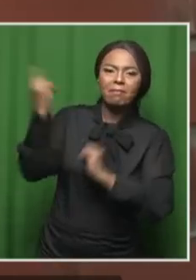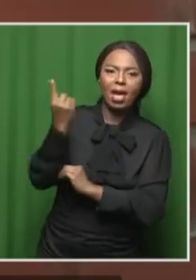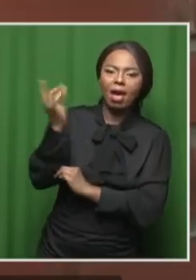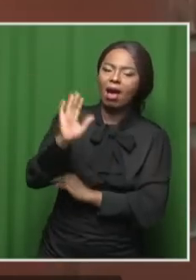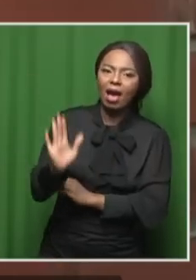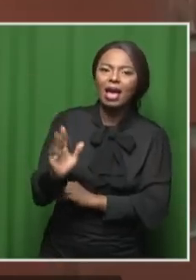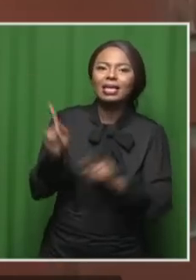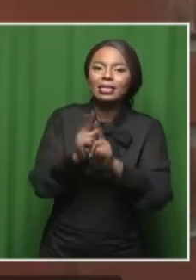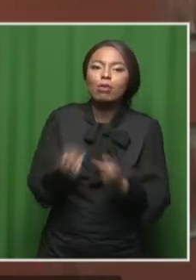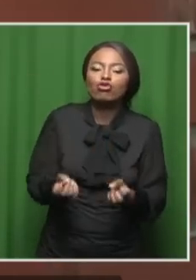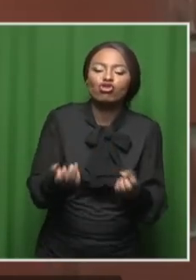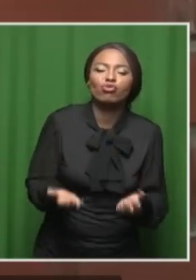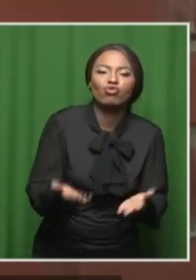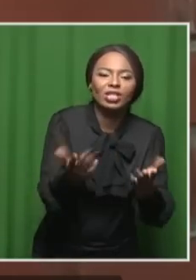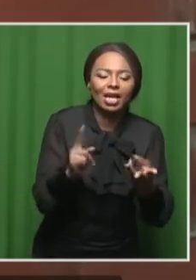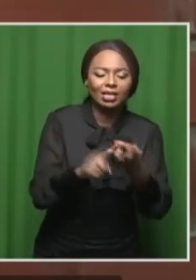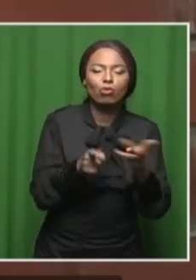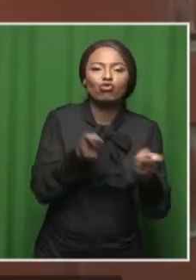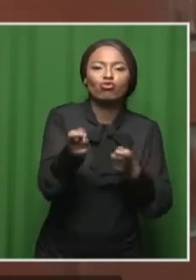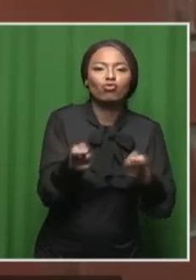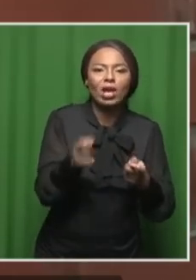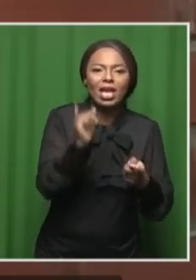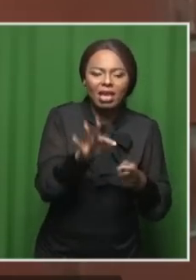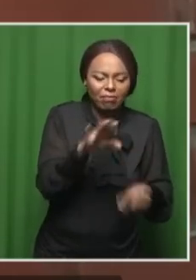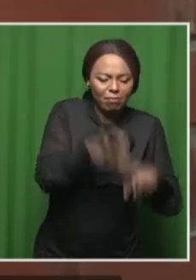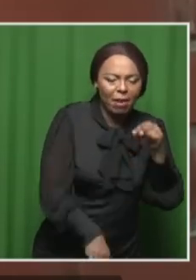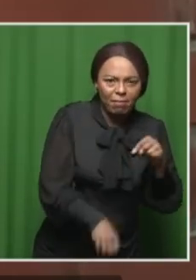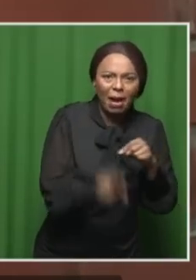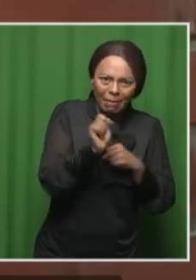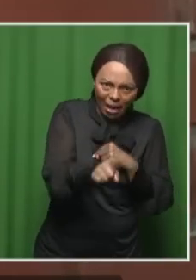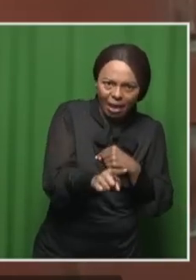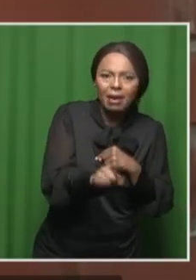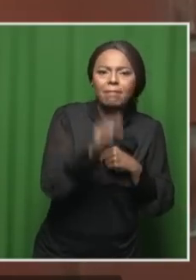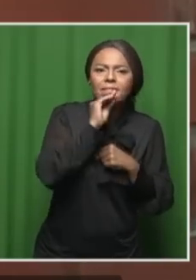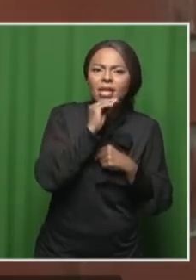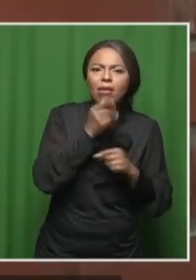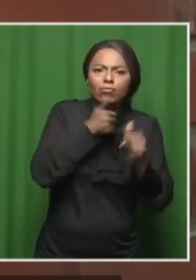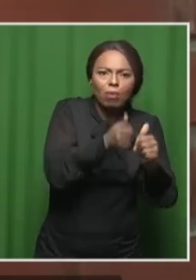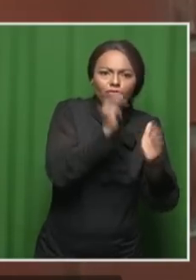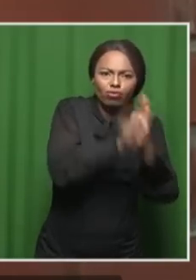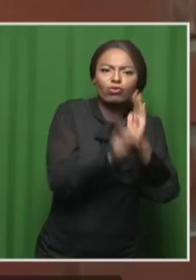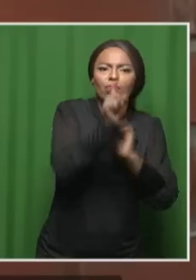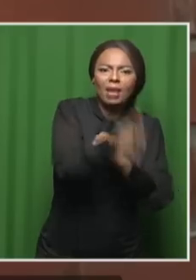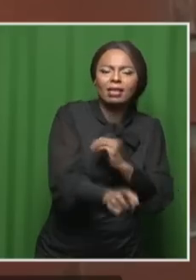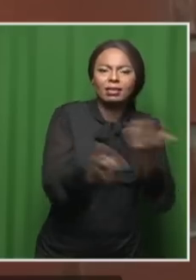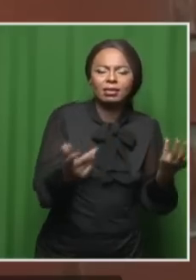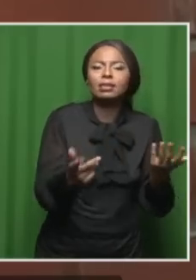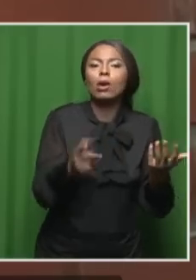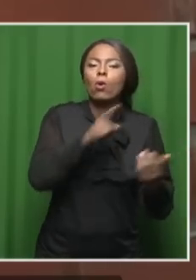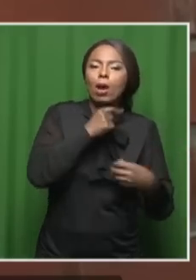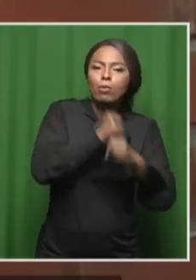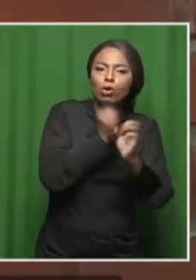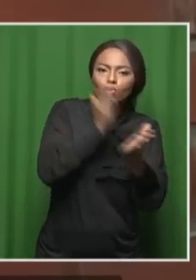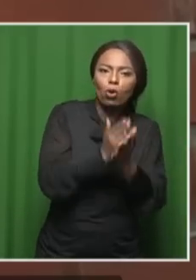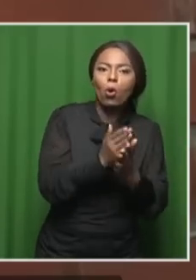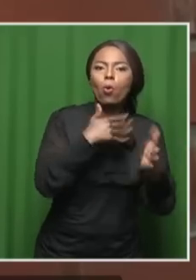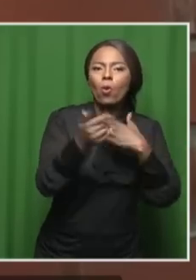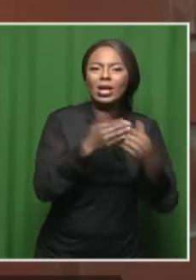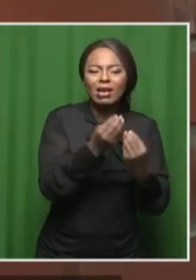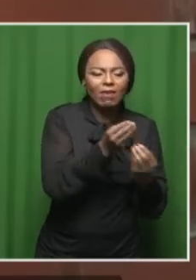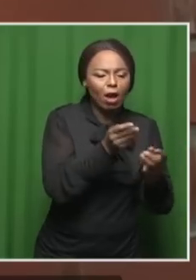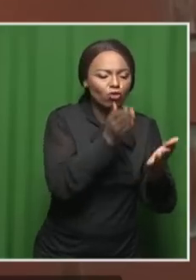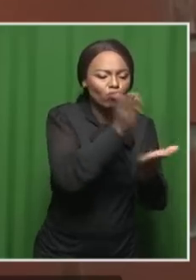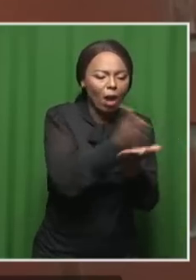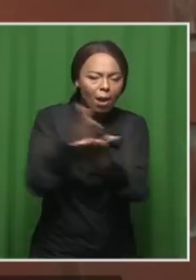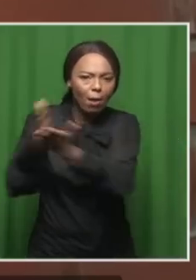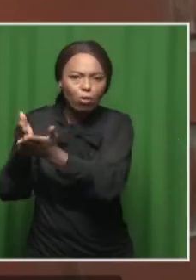the distributors and the retailers, if they get those batches, they are also obligated to make sure that whatever they put before or they put